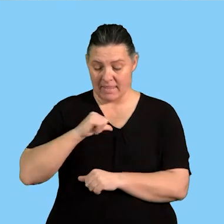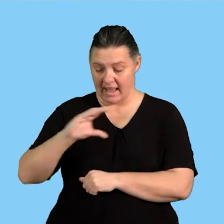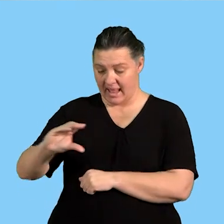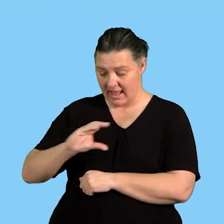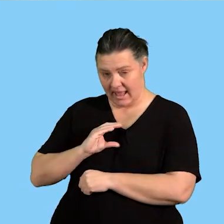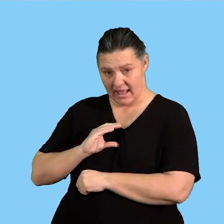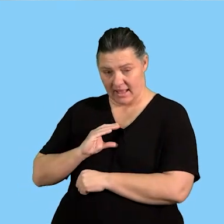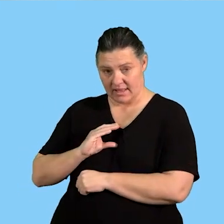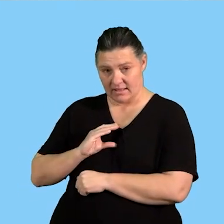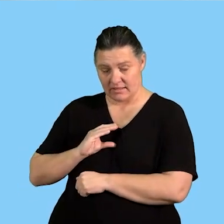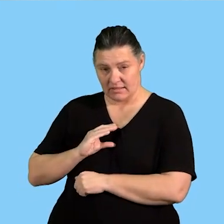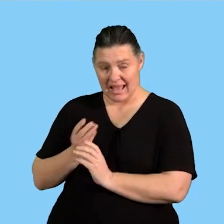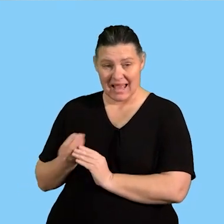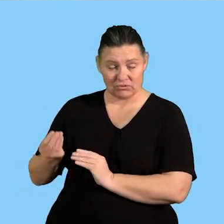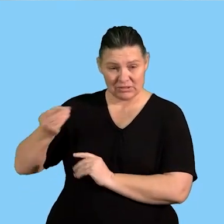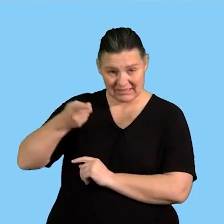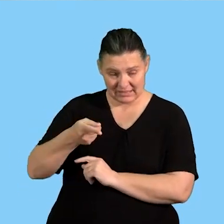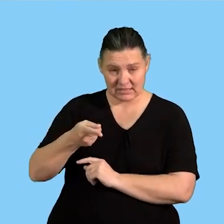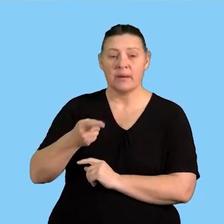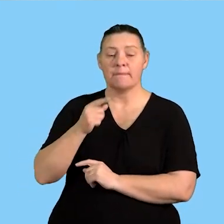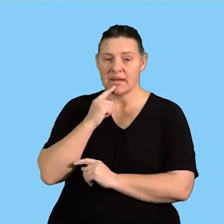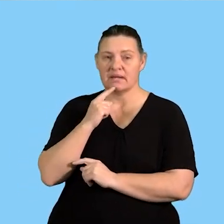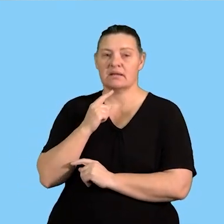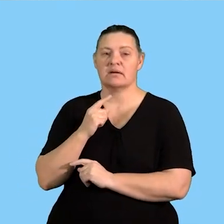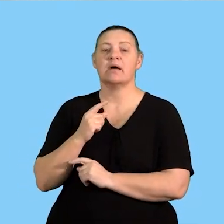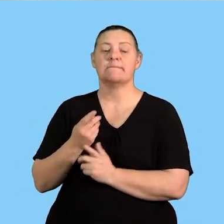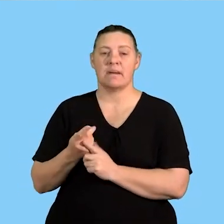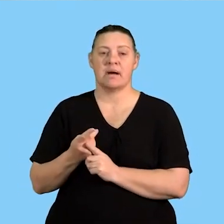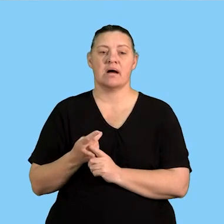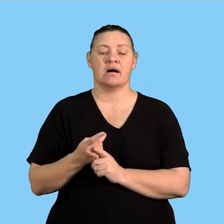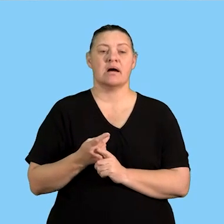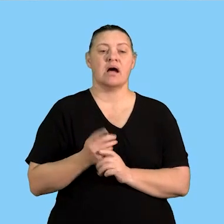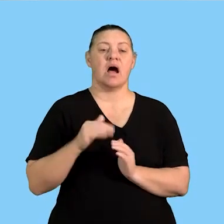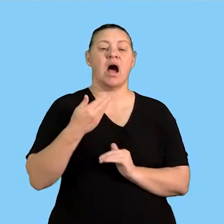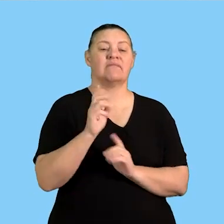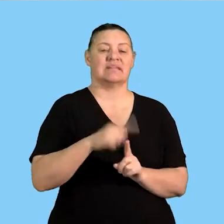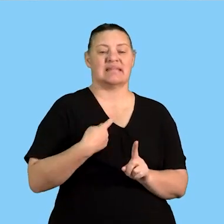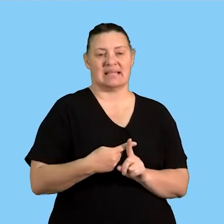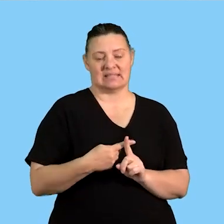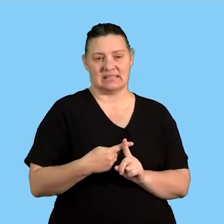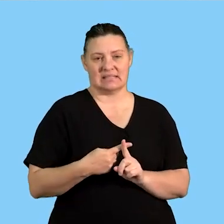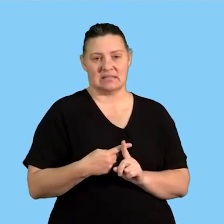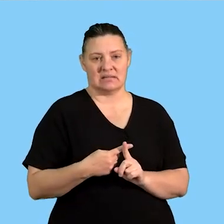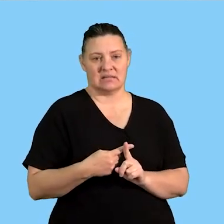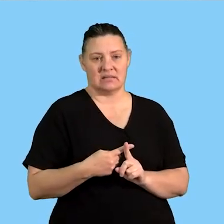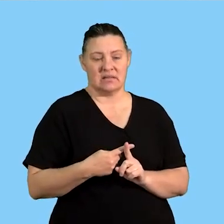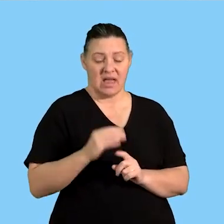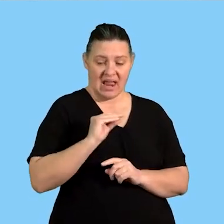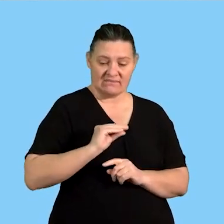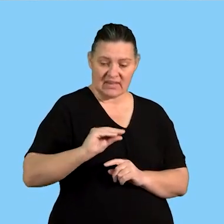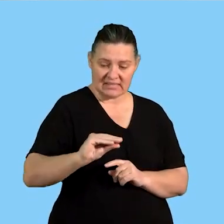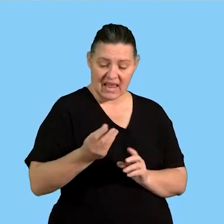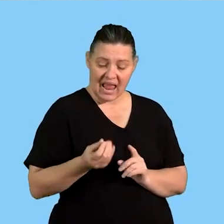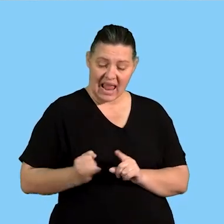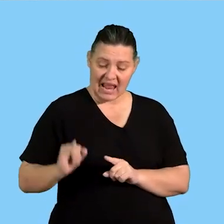you have invested, your investment should give you a good after-tax, meaning after your investment interest has